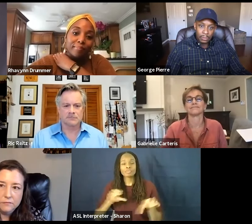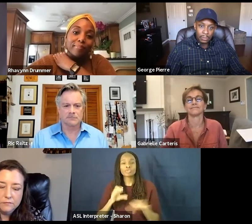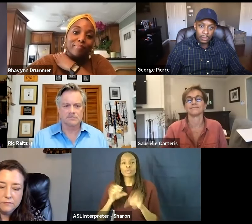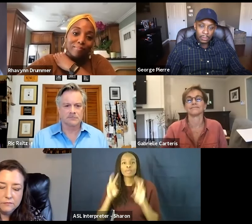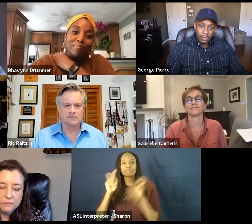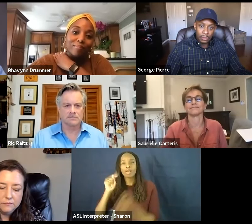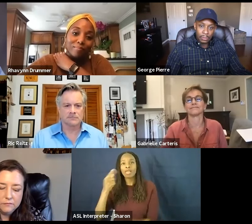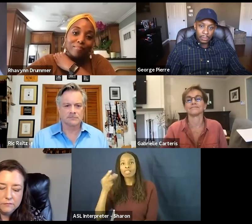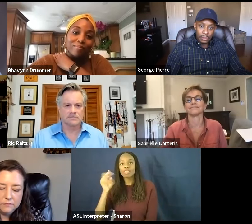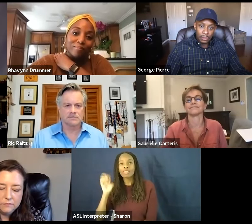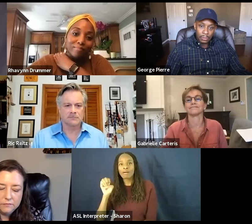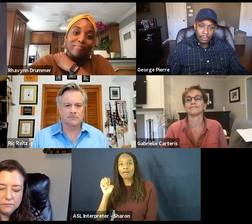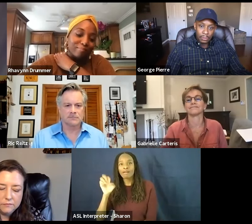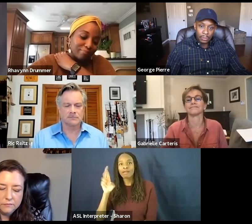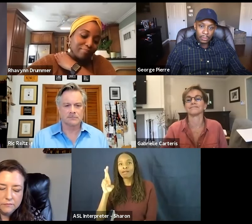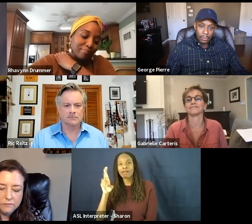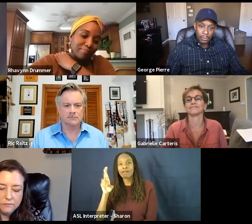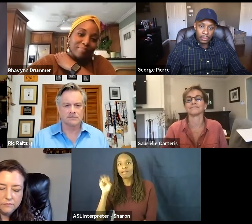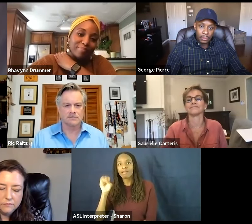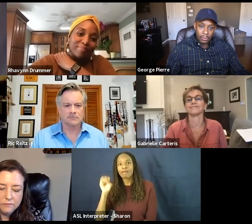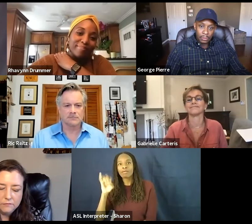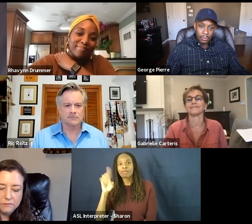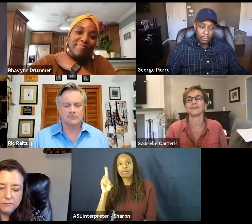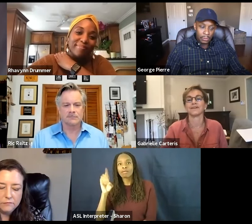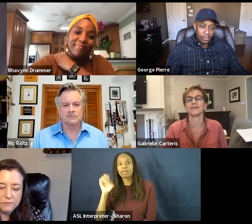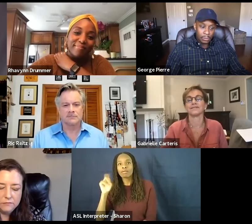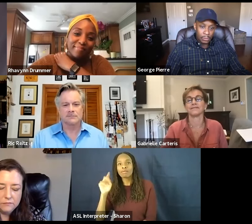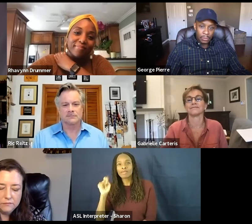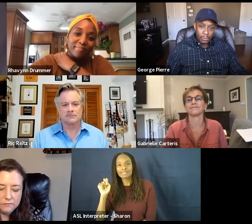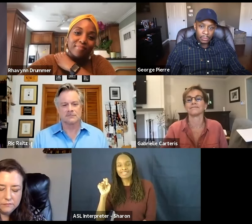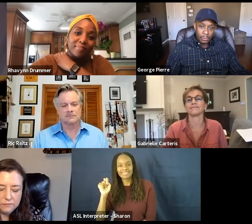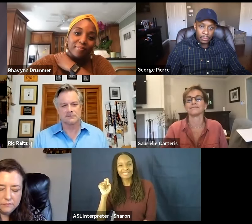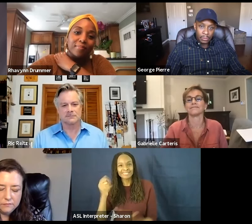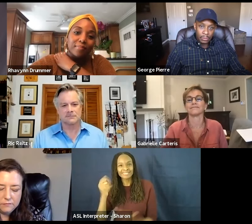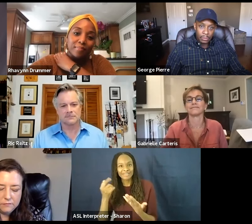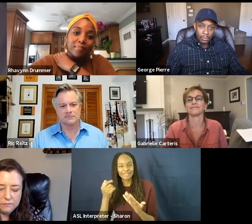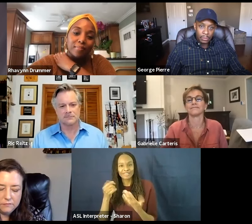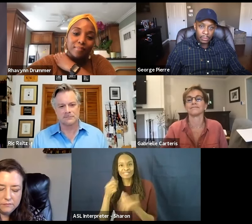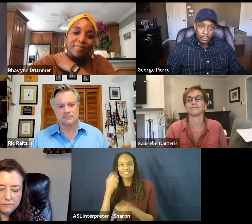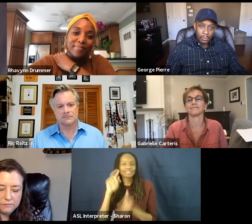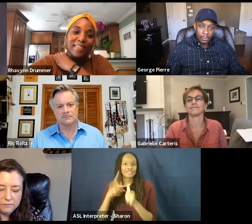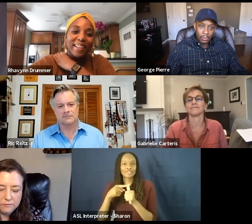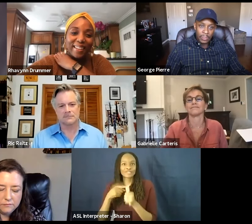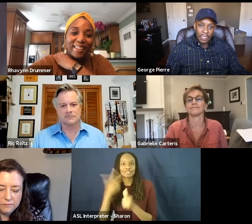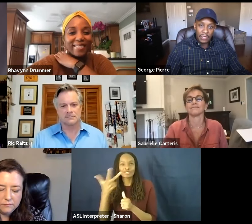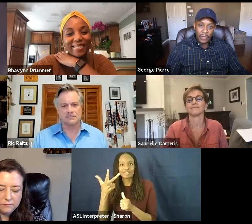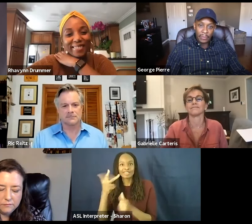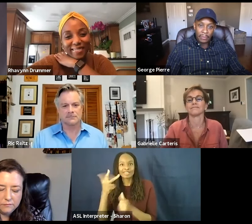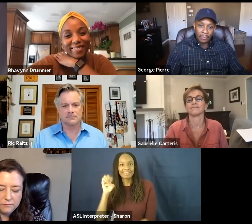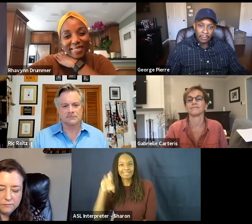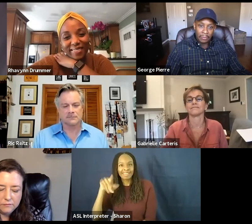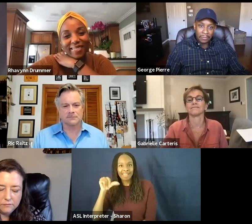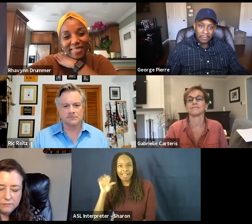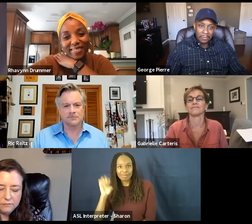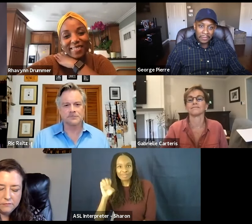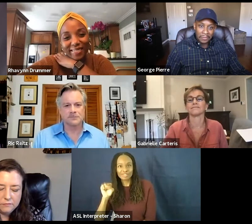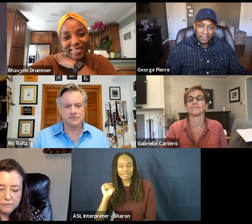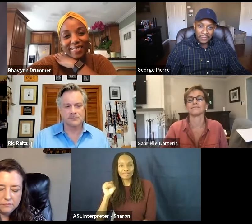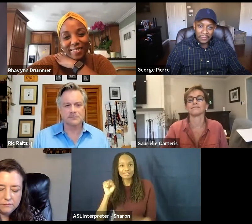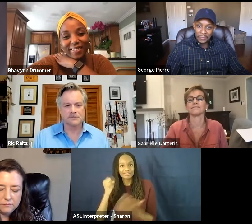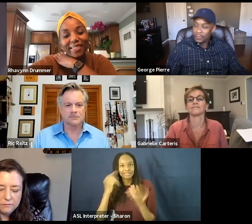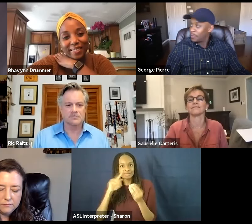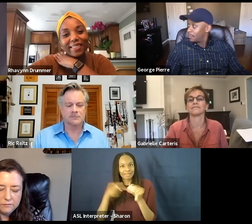think the first 3 episodes are all about in season 4? I can't give too much away, but our entire conversation has been